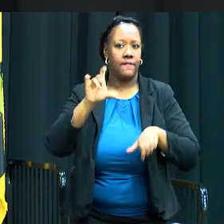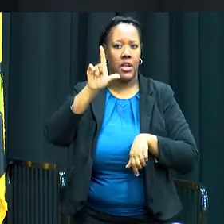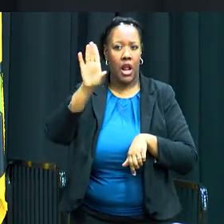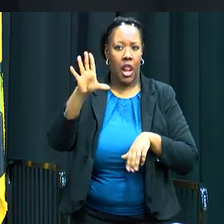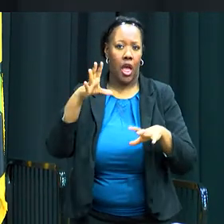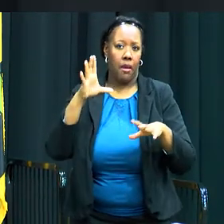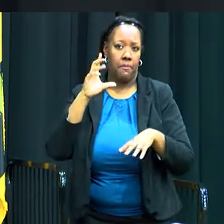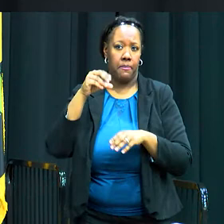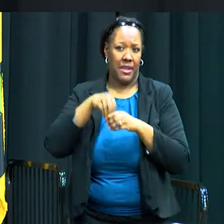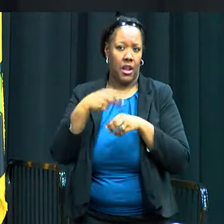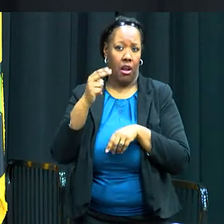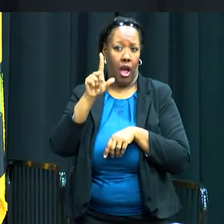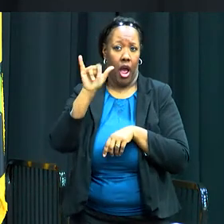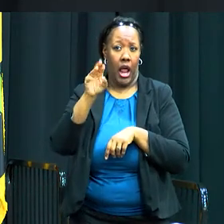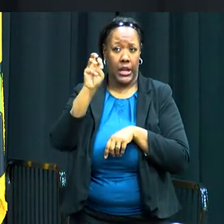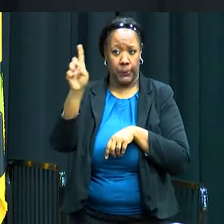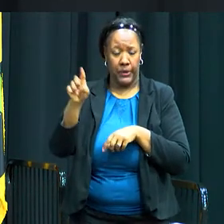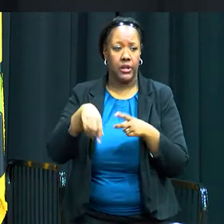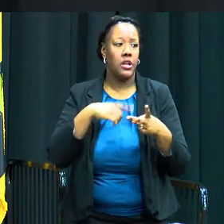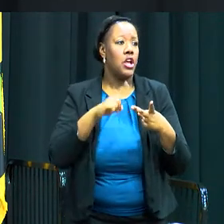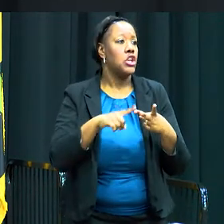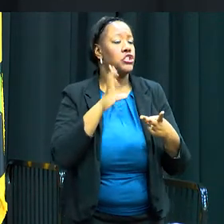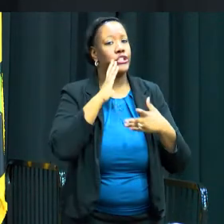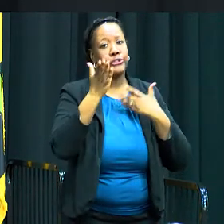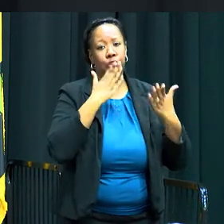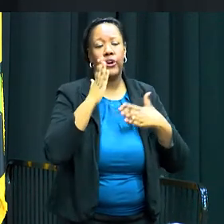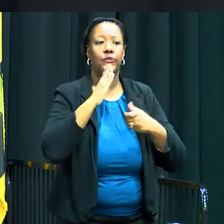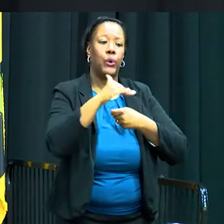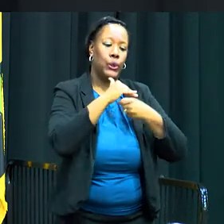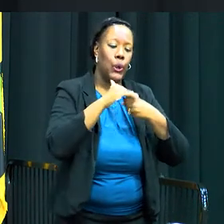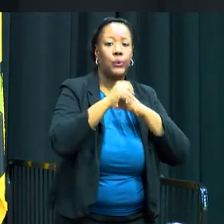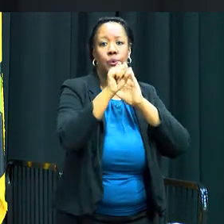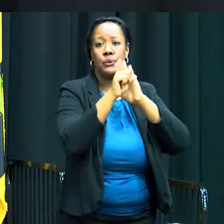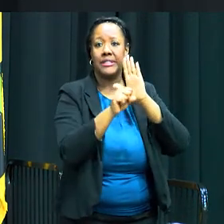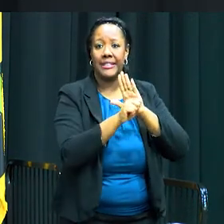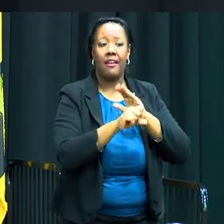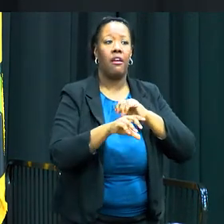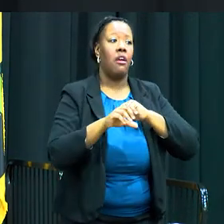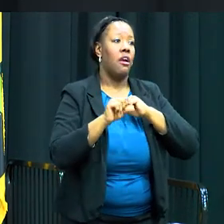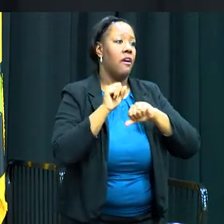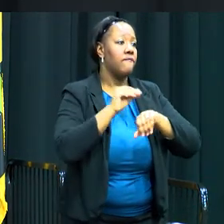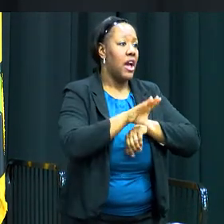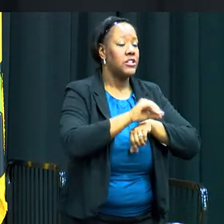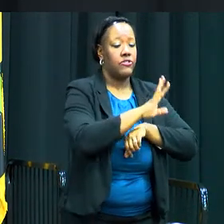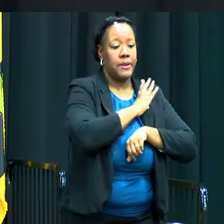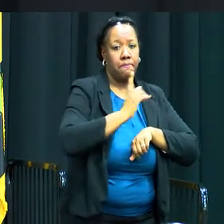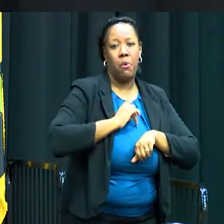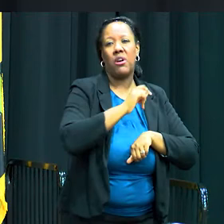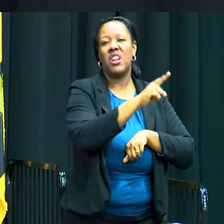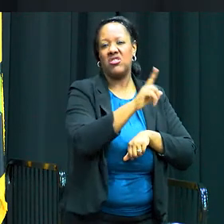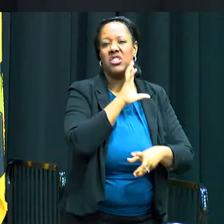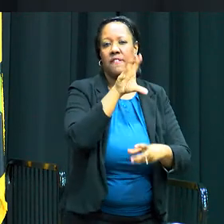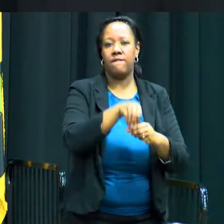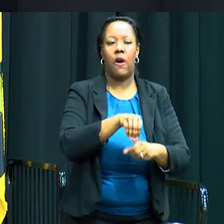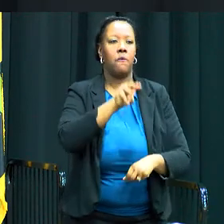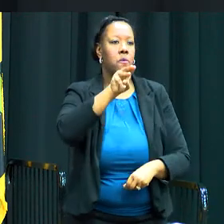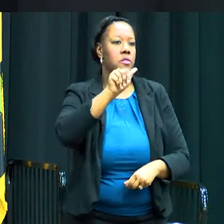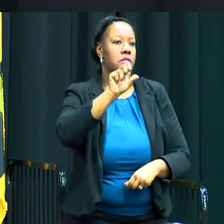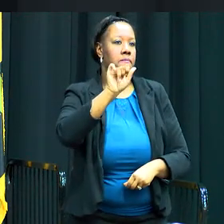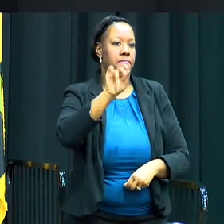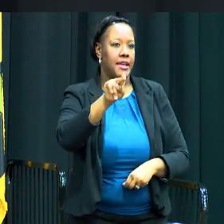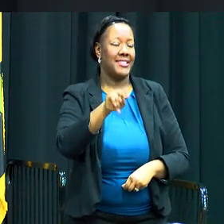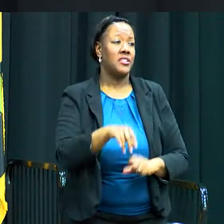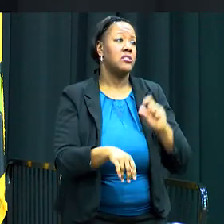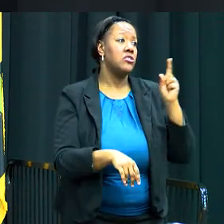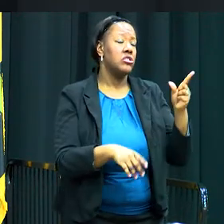local Southern States Cooperative Advisory Board, and as a member of the Masons. Lois has made significant contributions